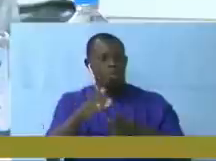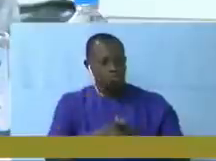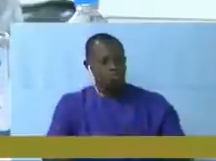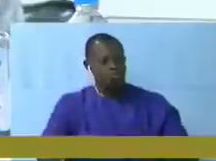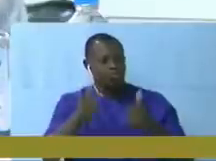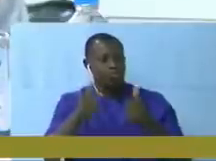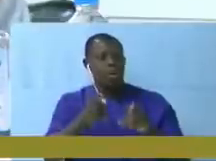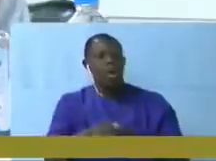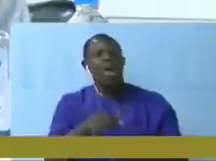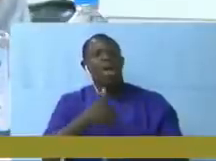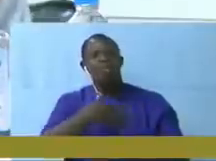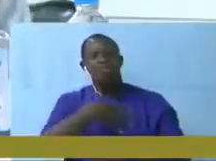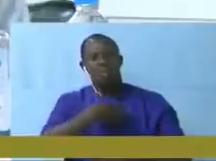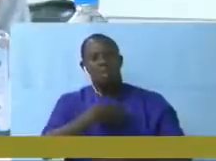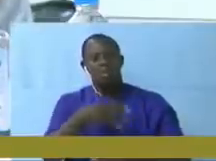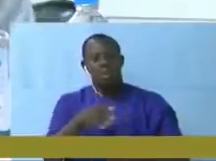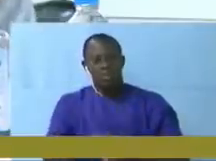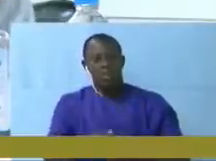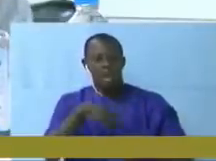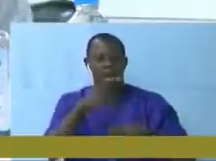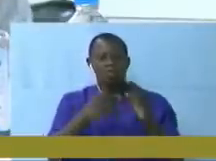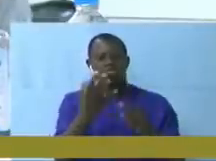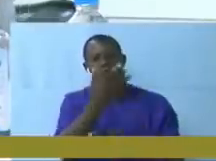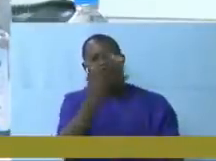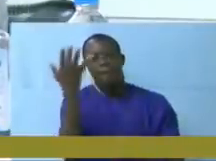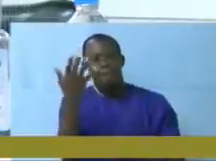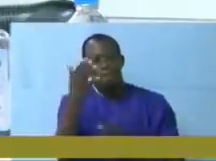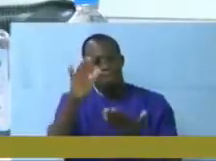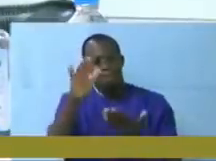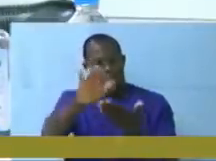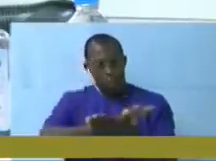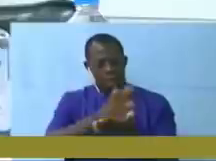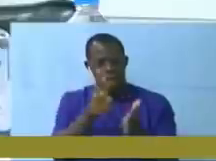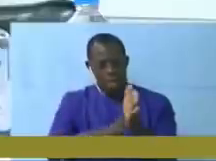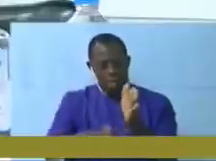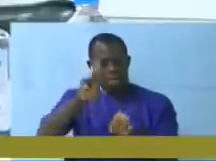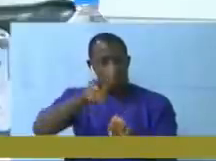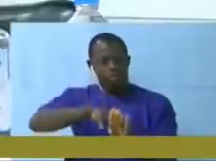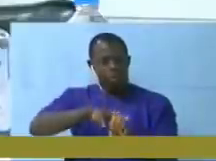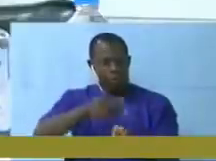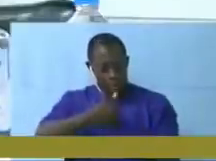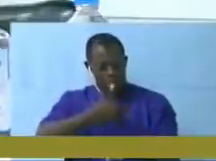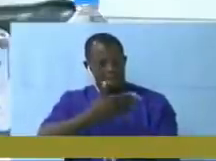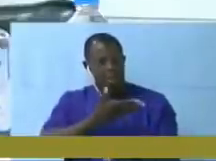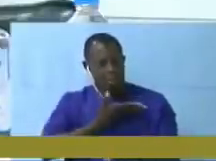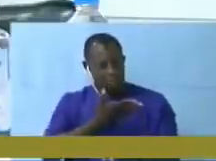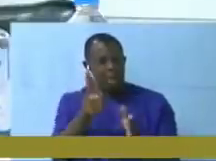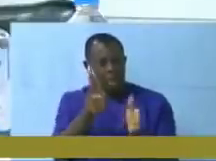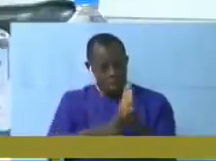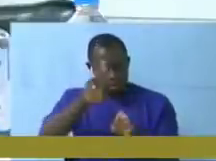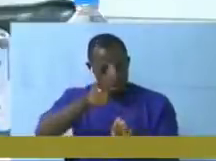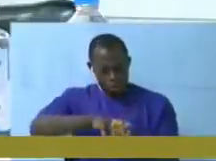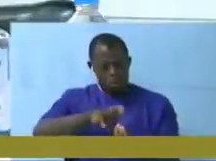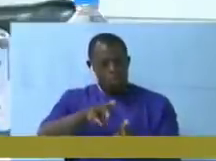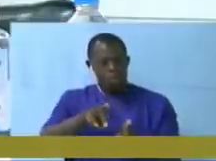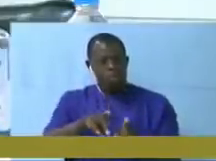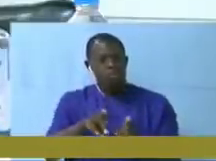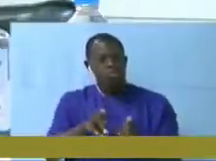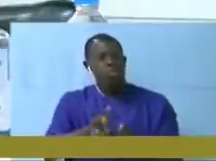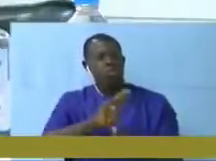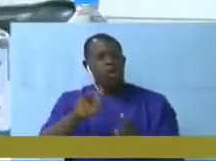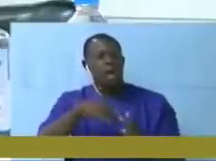But for emphasis, I wanted to refer to some pages of the report. I have the report with me, the report of the, it's not